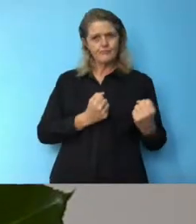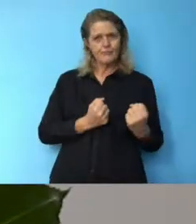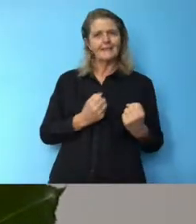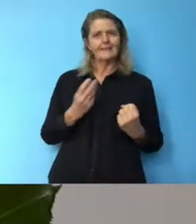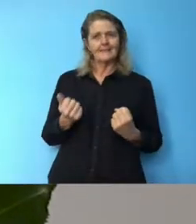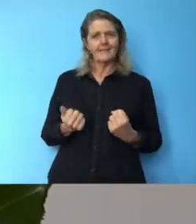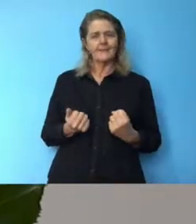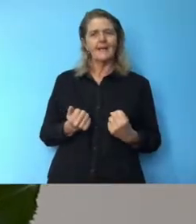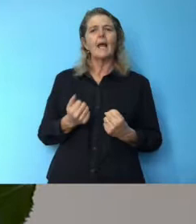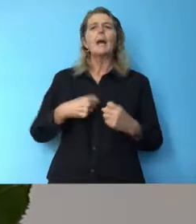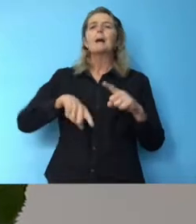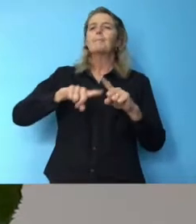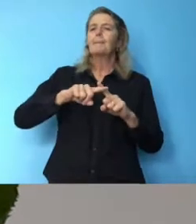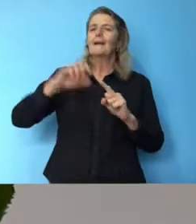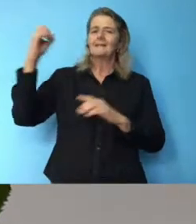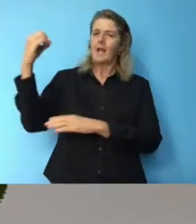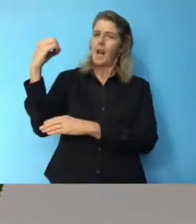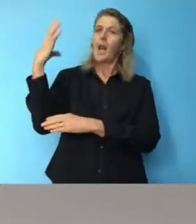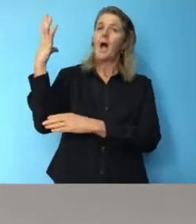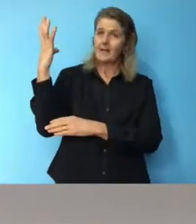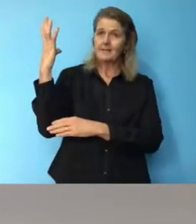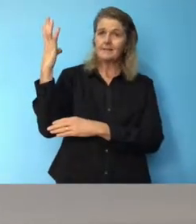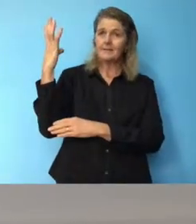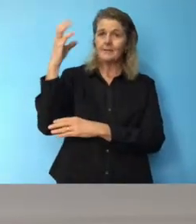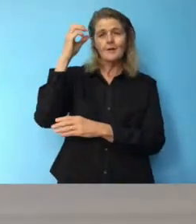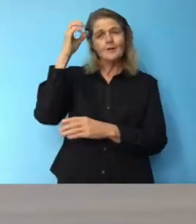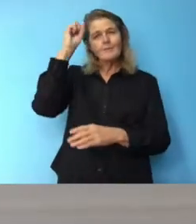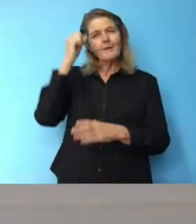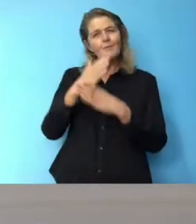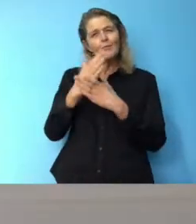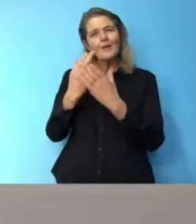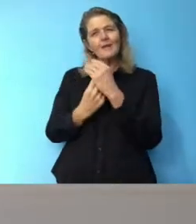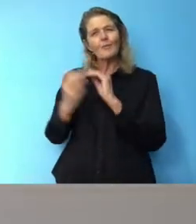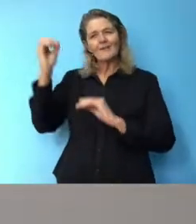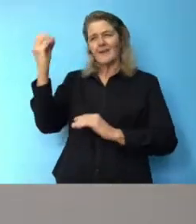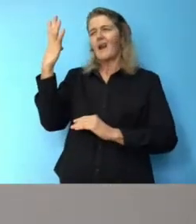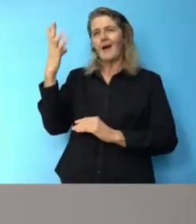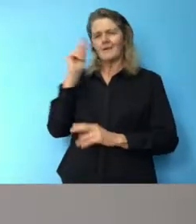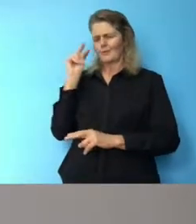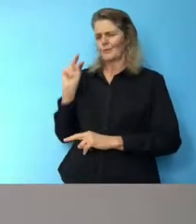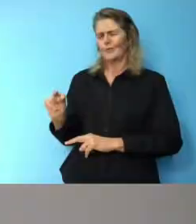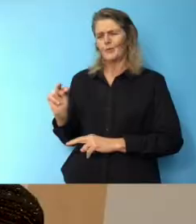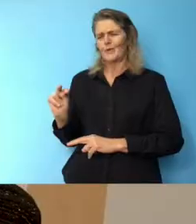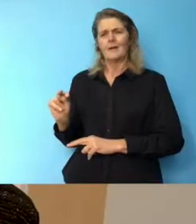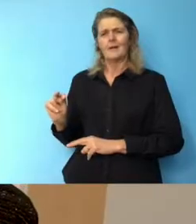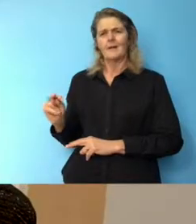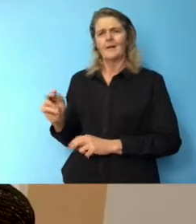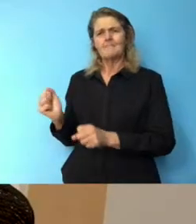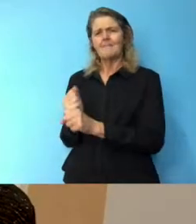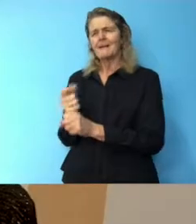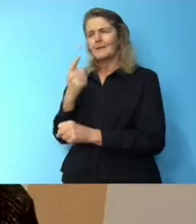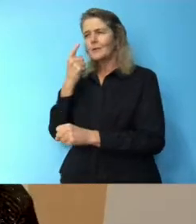if you can, I really want this lit as well. We're again working with those light sources and how that shifts. It just makes things kind of look more